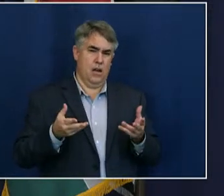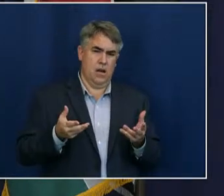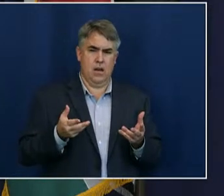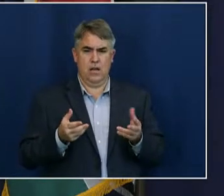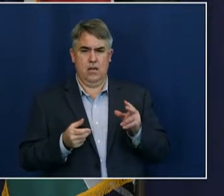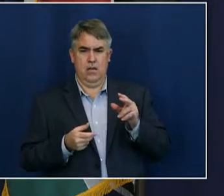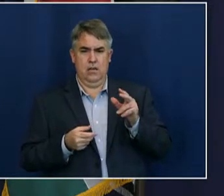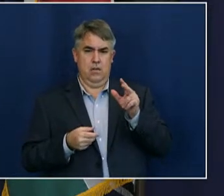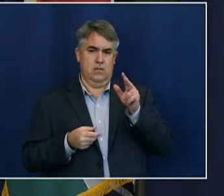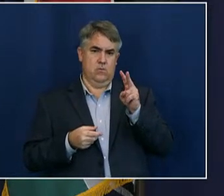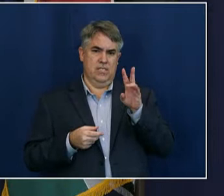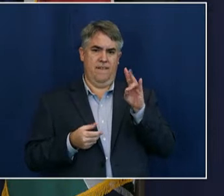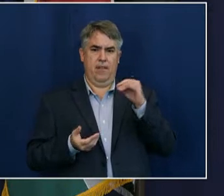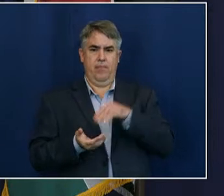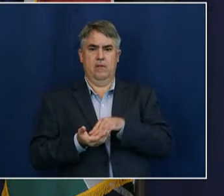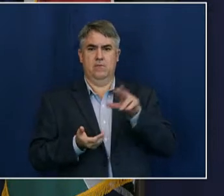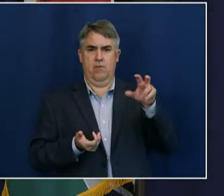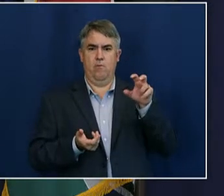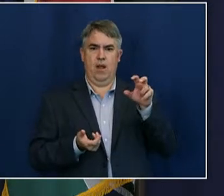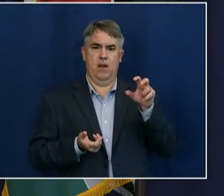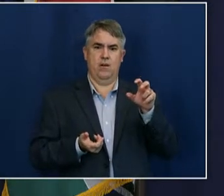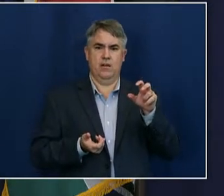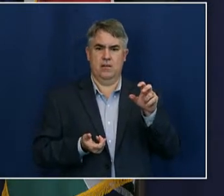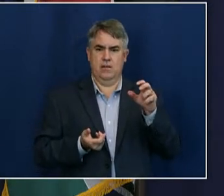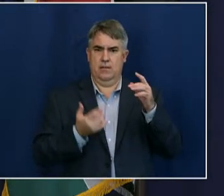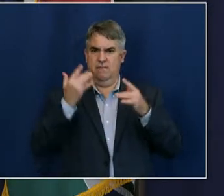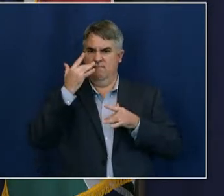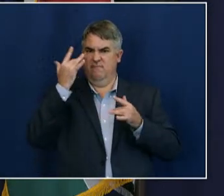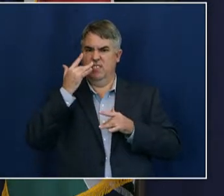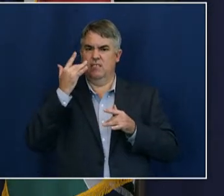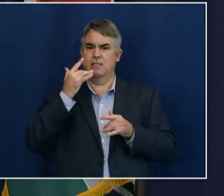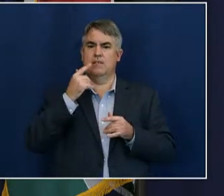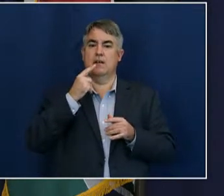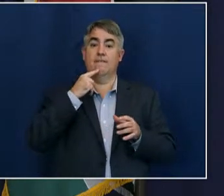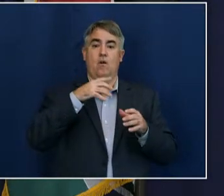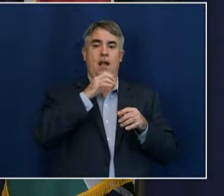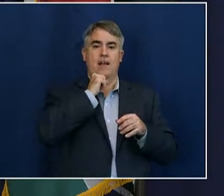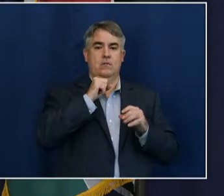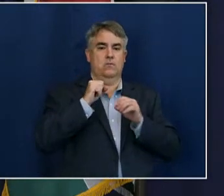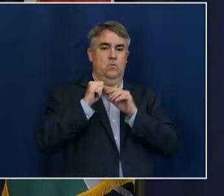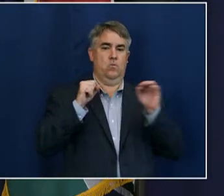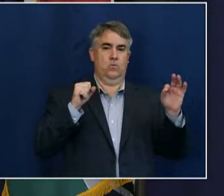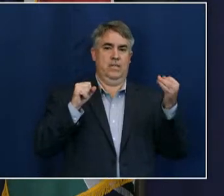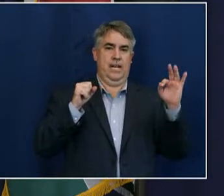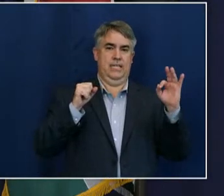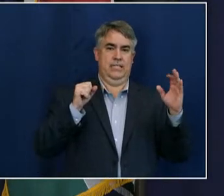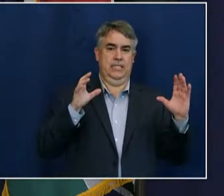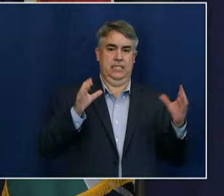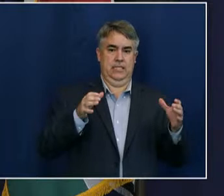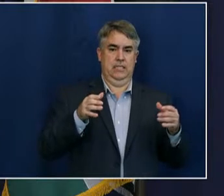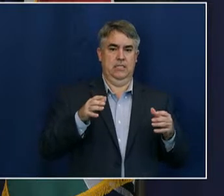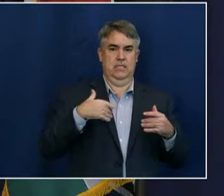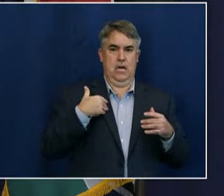37,361 cases in the age group of 0 to 19 years of age.